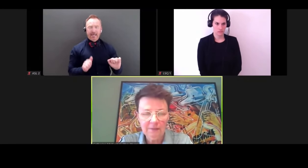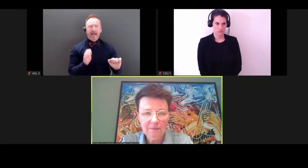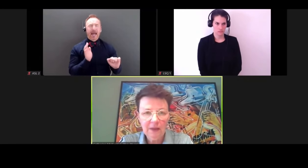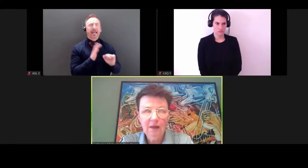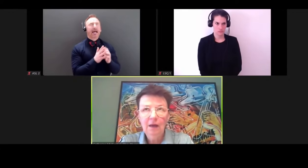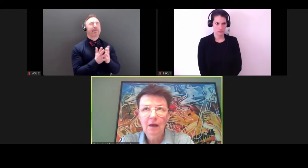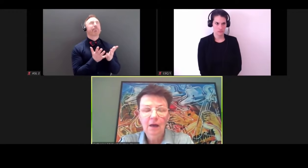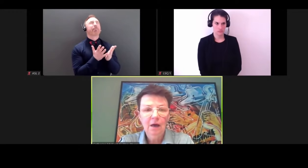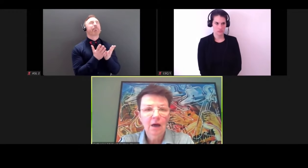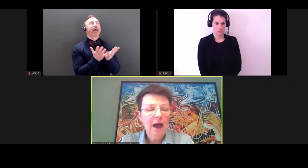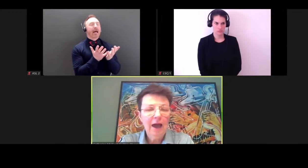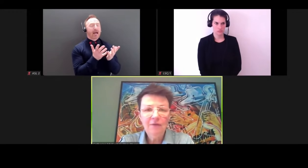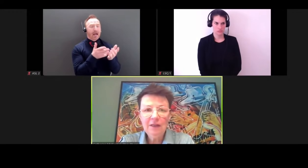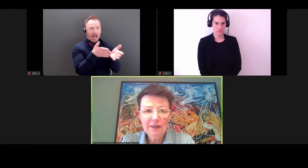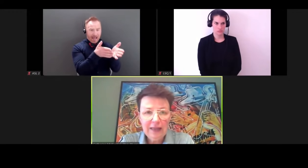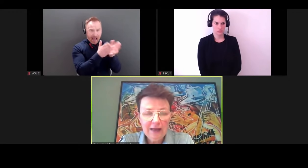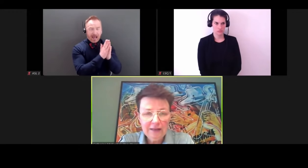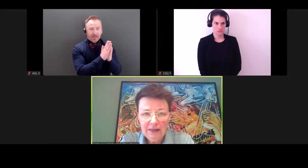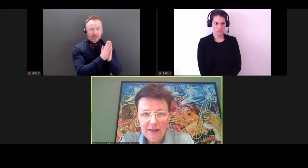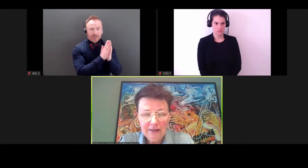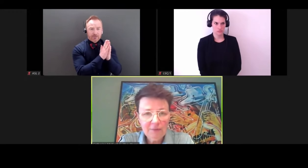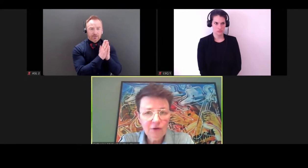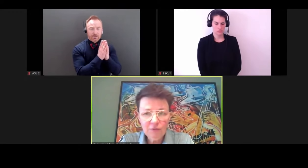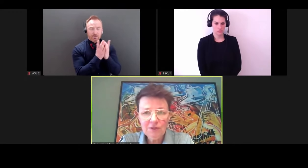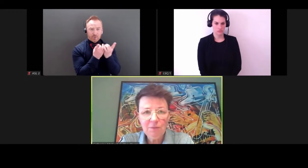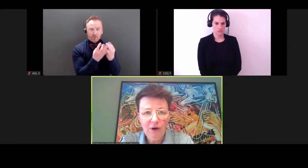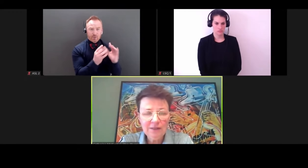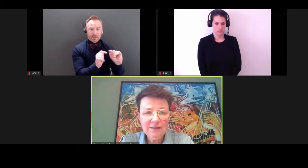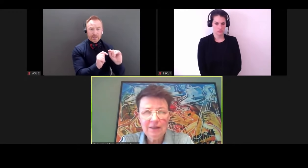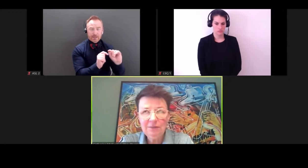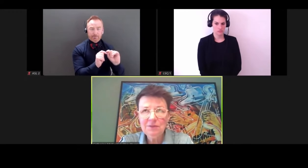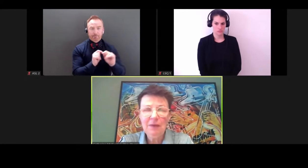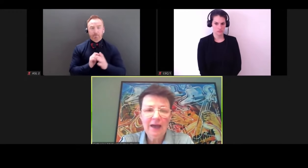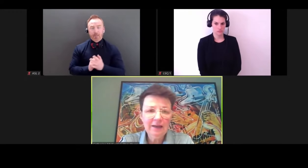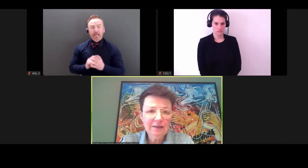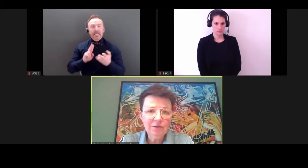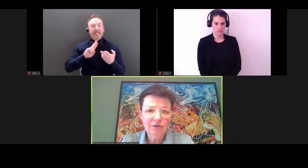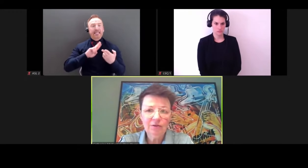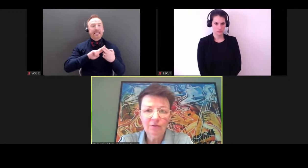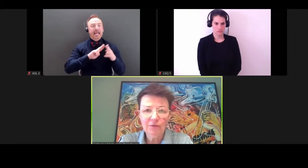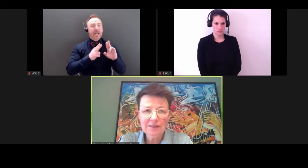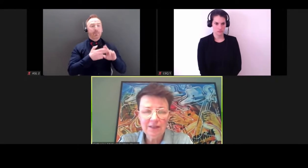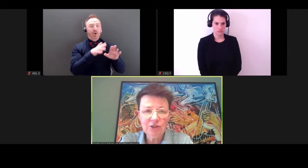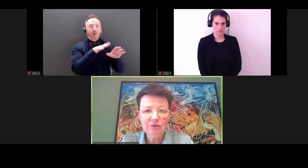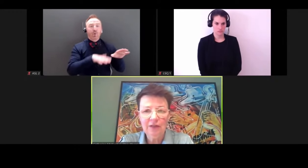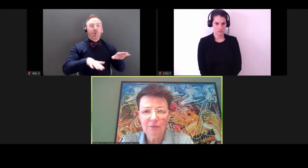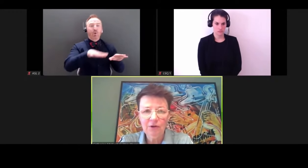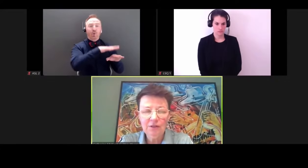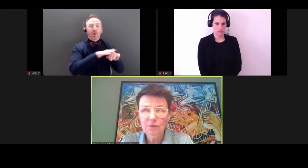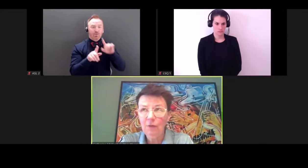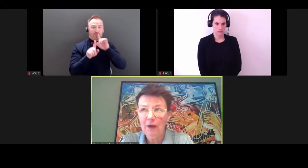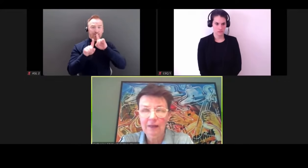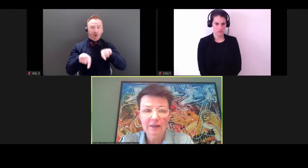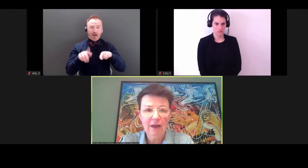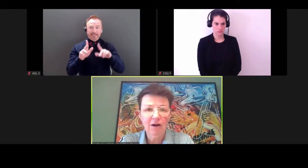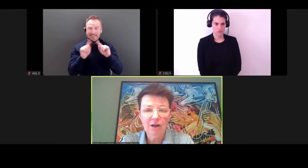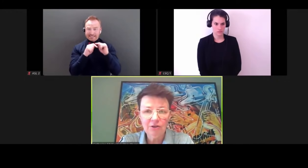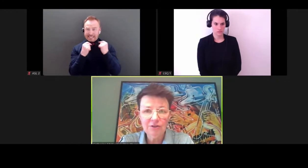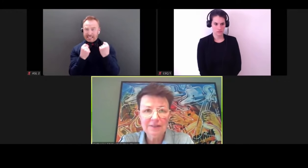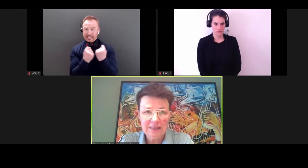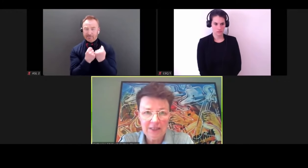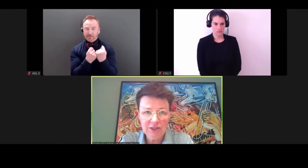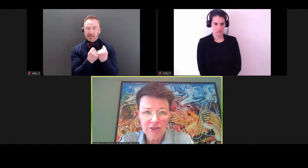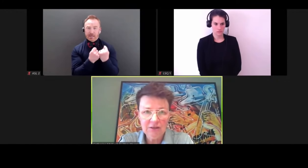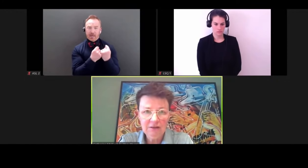it. Having the neighborhood response teams back into residential neighborhoods when they are